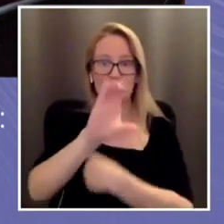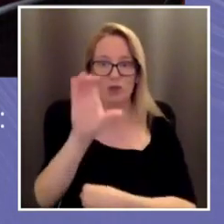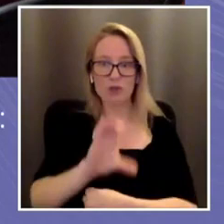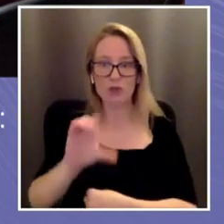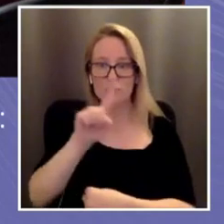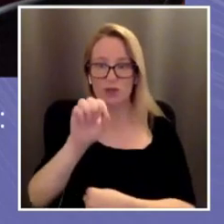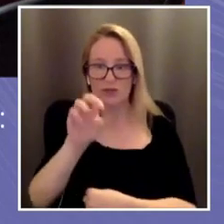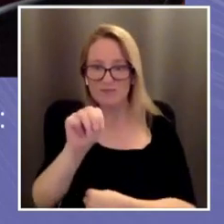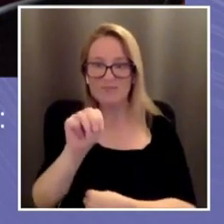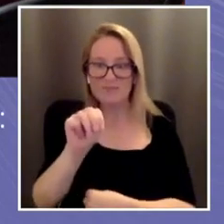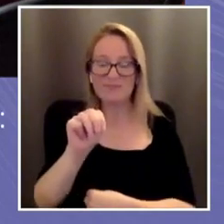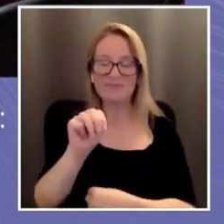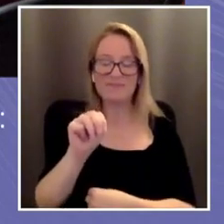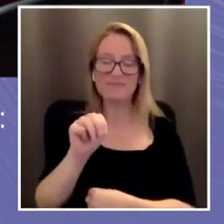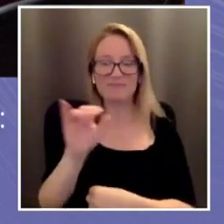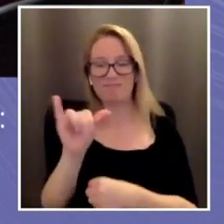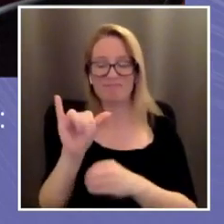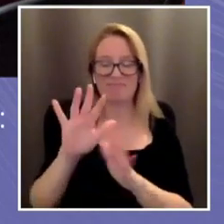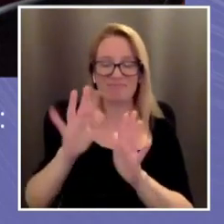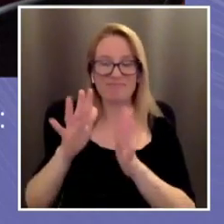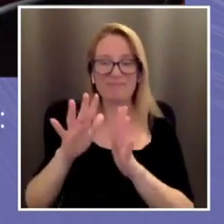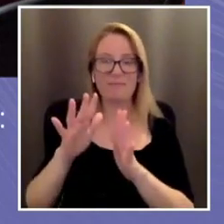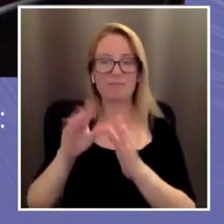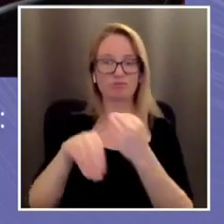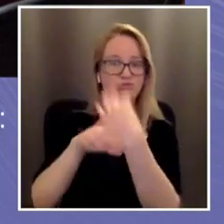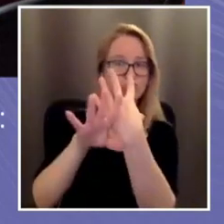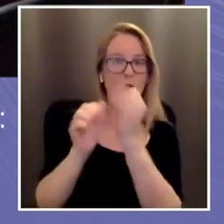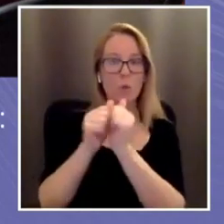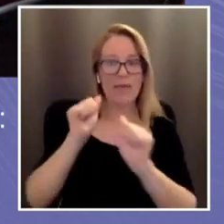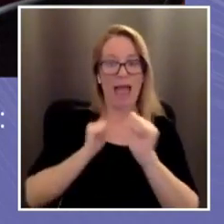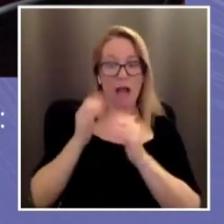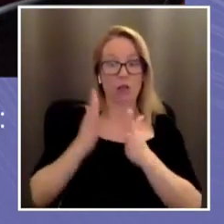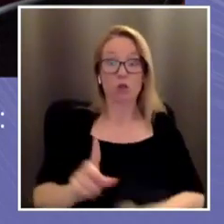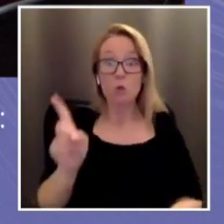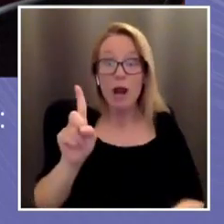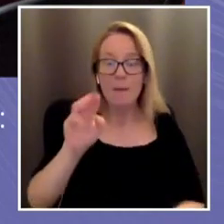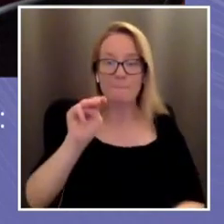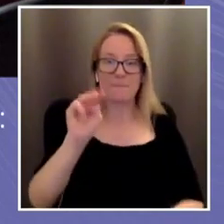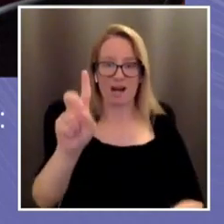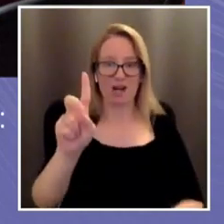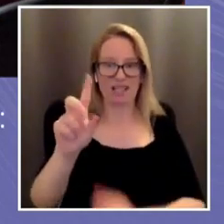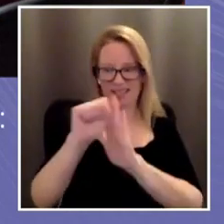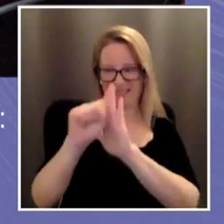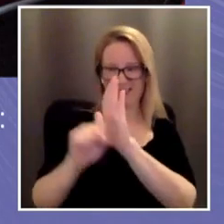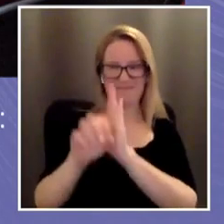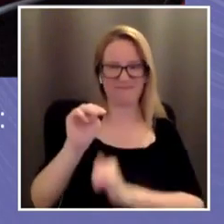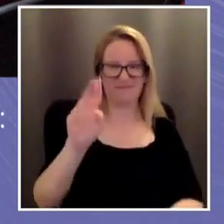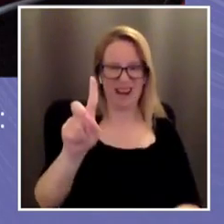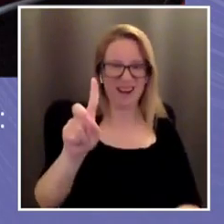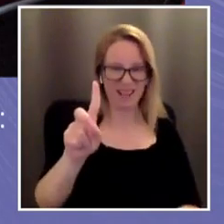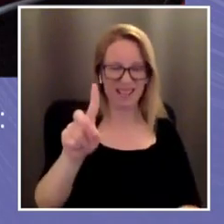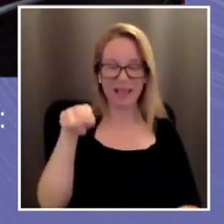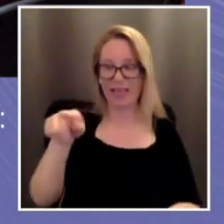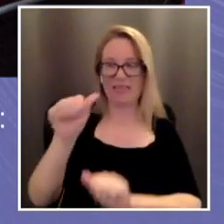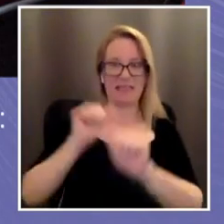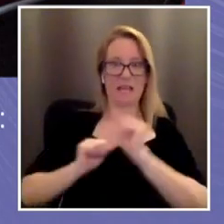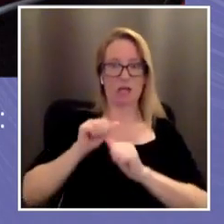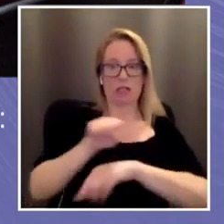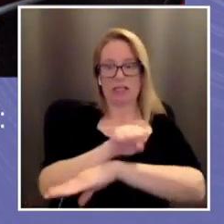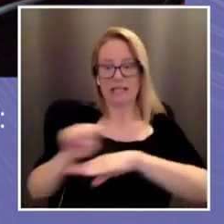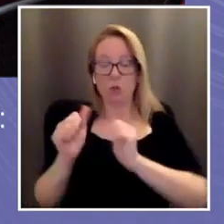like platform, with actors in Maryland. They were in the theater space with a